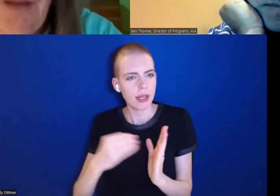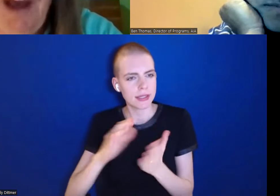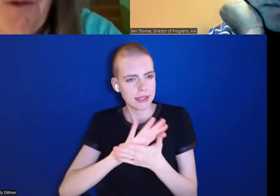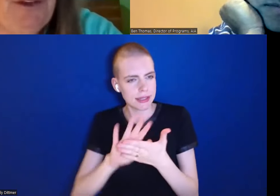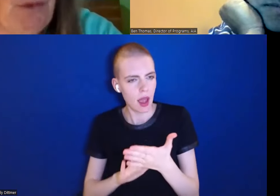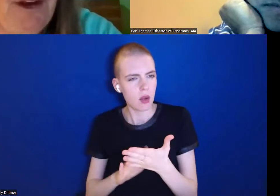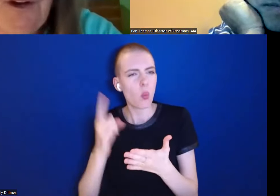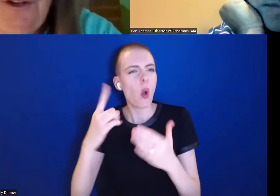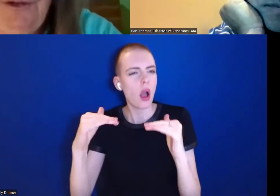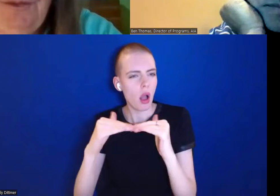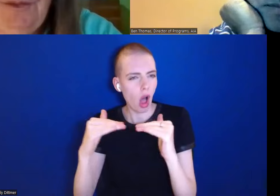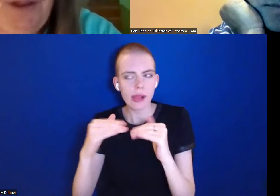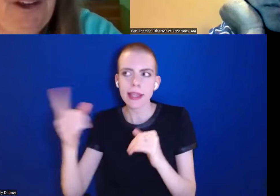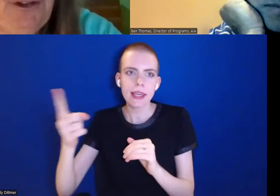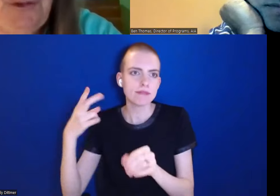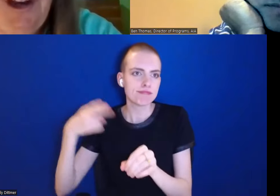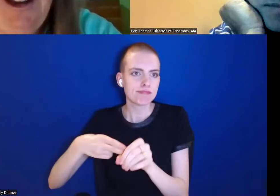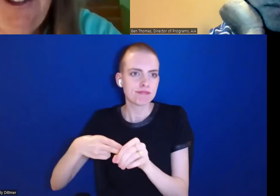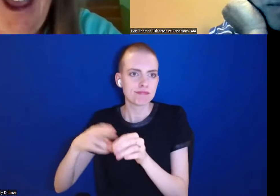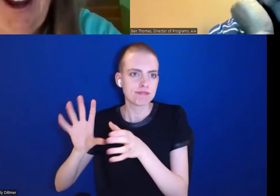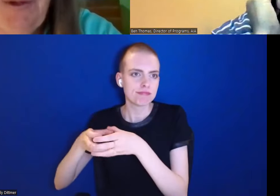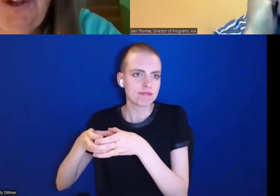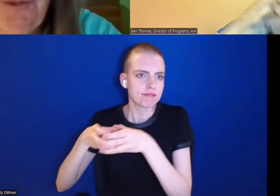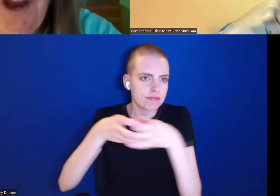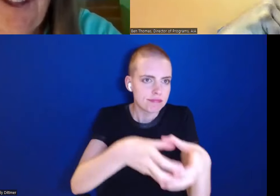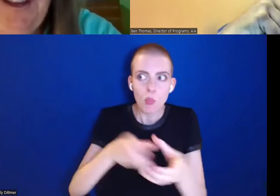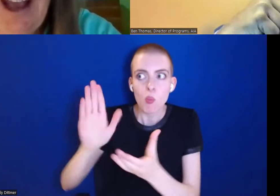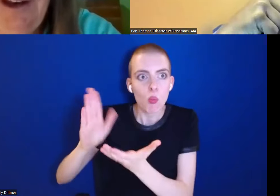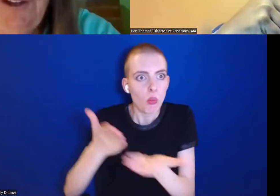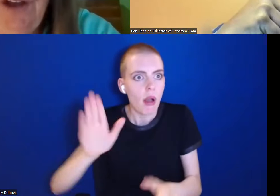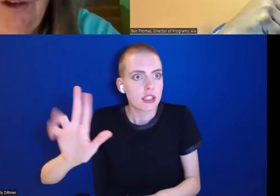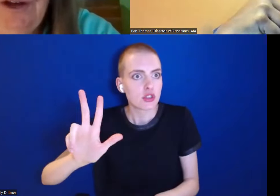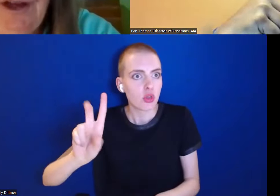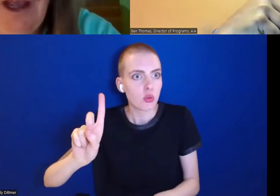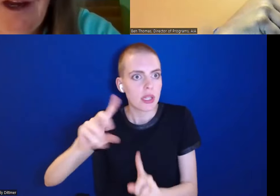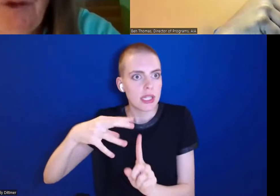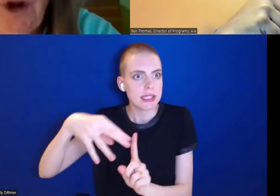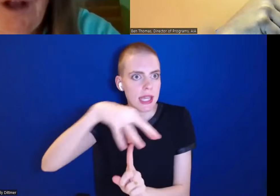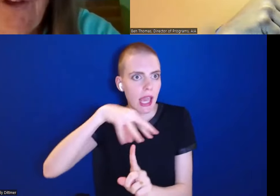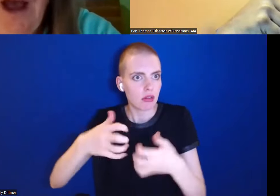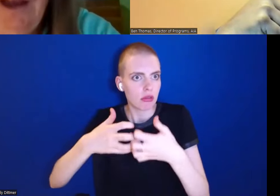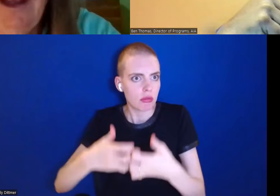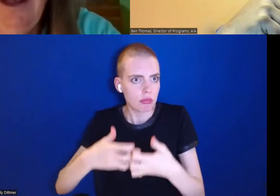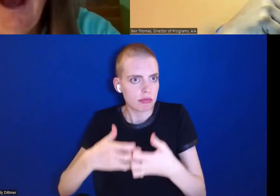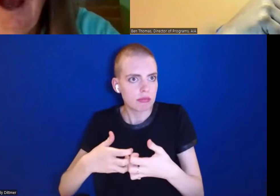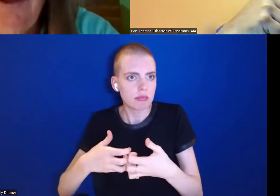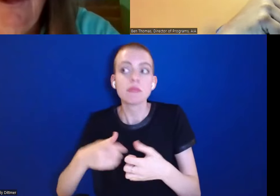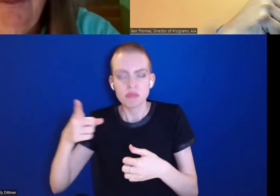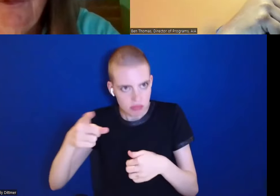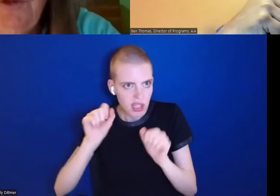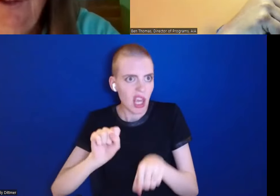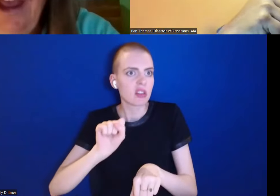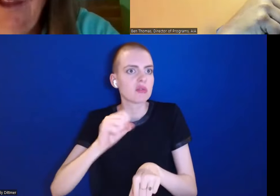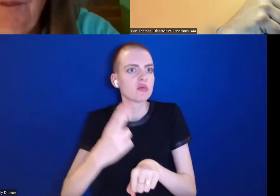to come down with us one year with his 3D scanner, which is better than the Next Engine and could work outside,